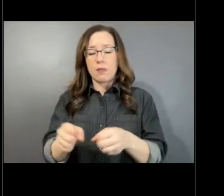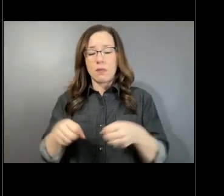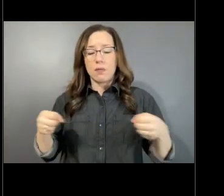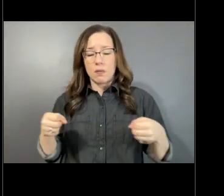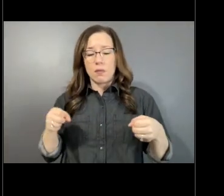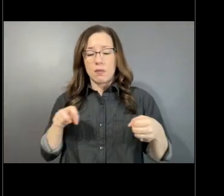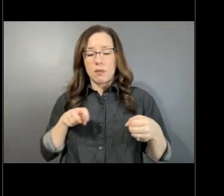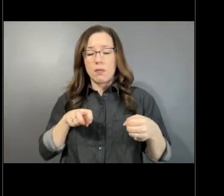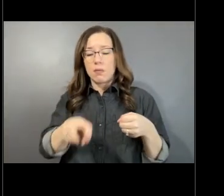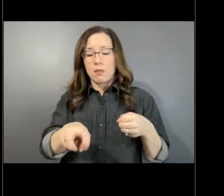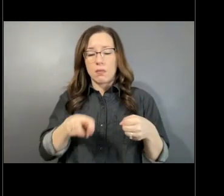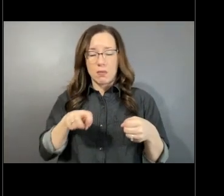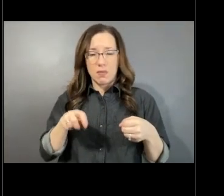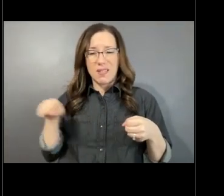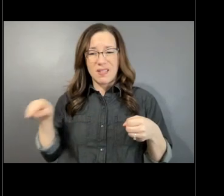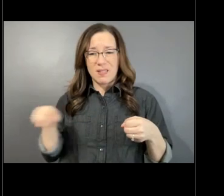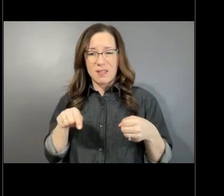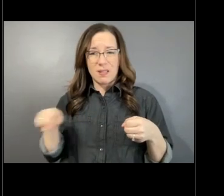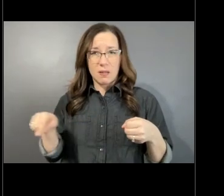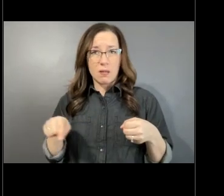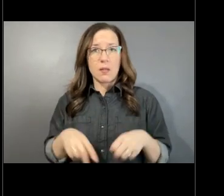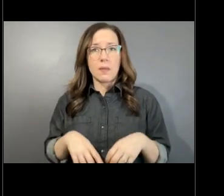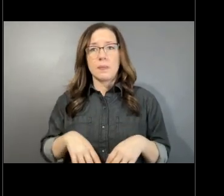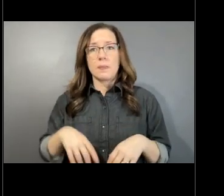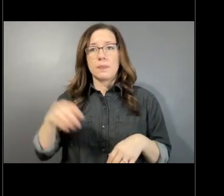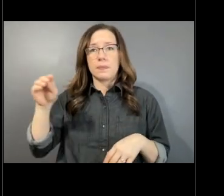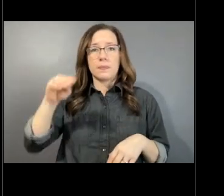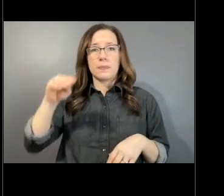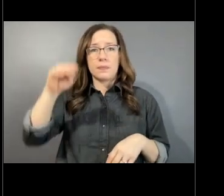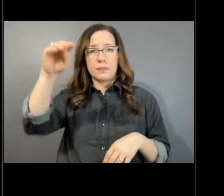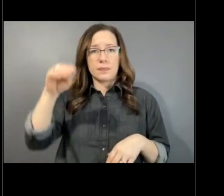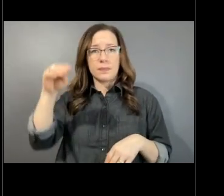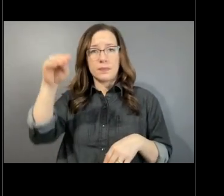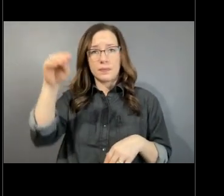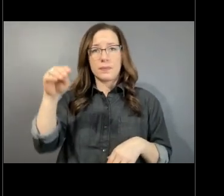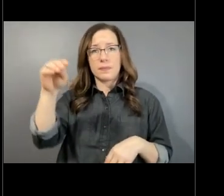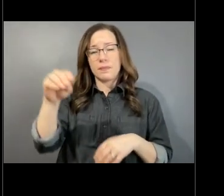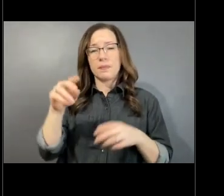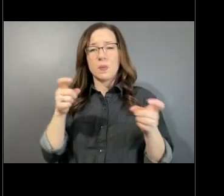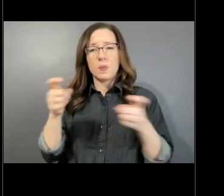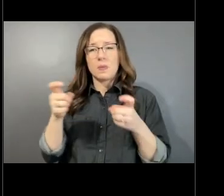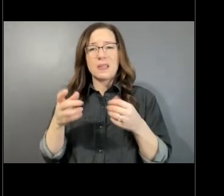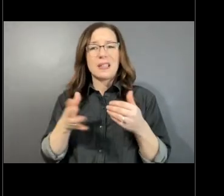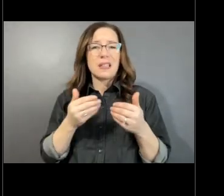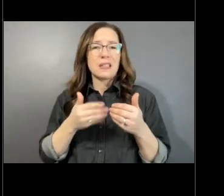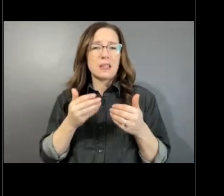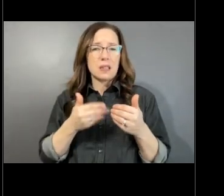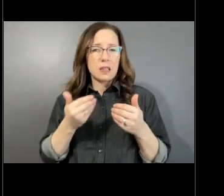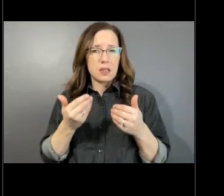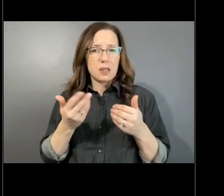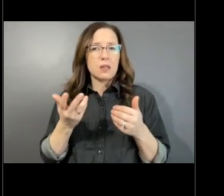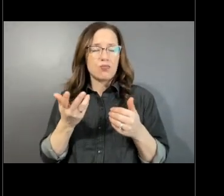Lever or blade type faucet handles and controls that are easy to use.